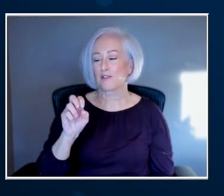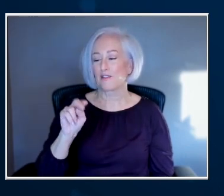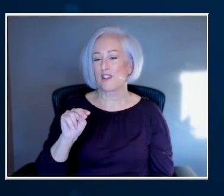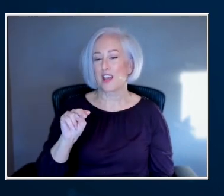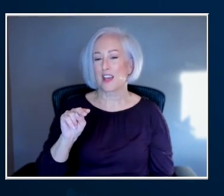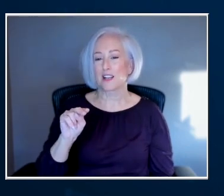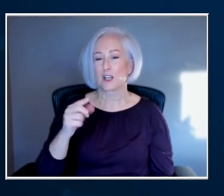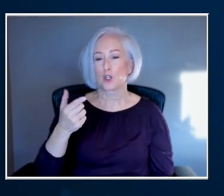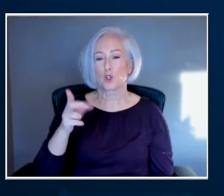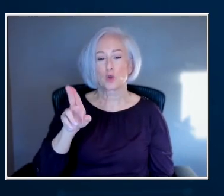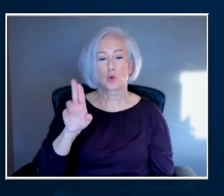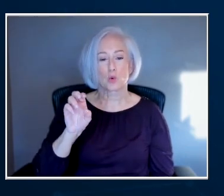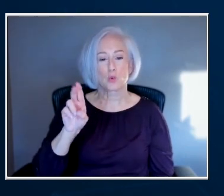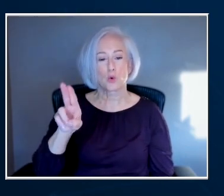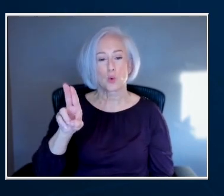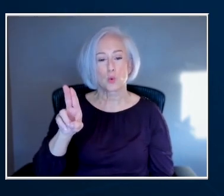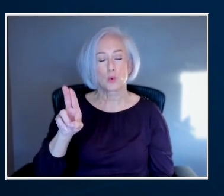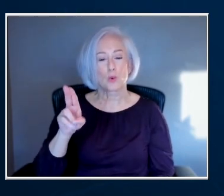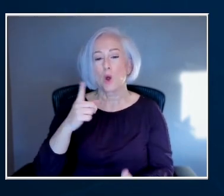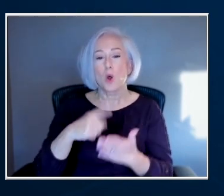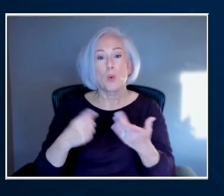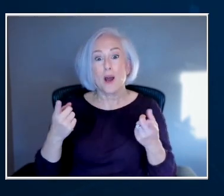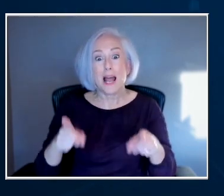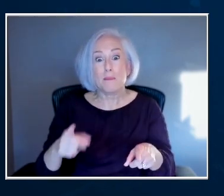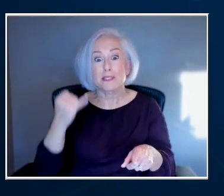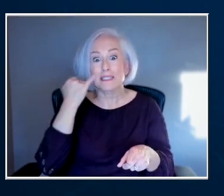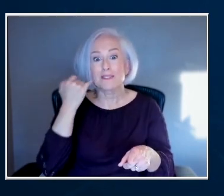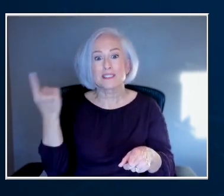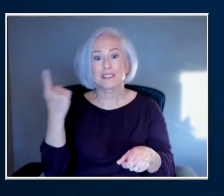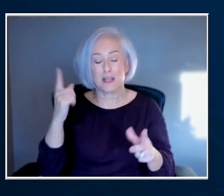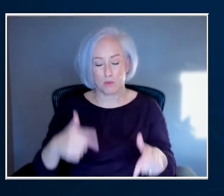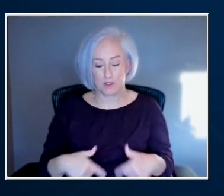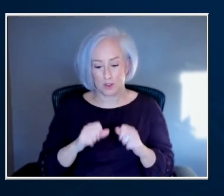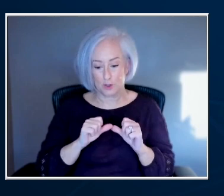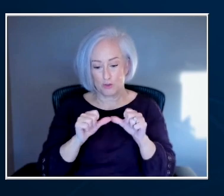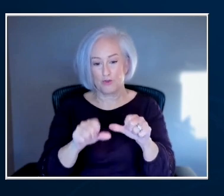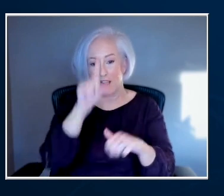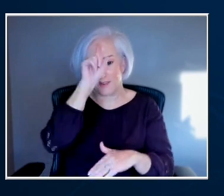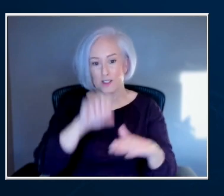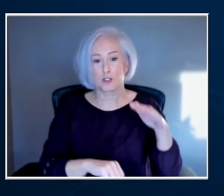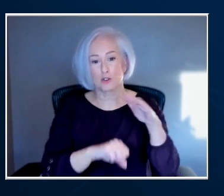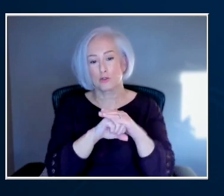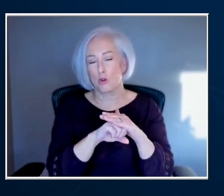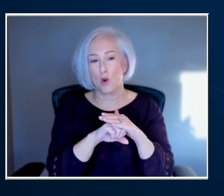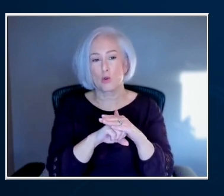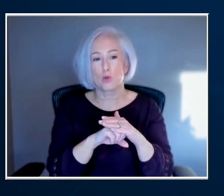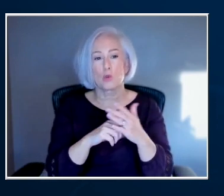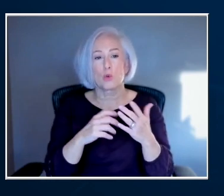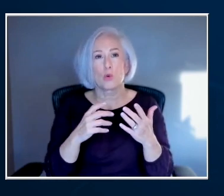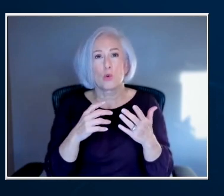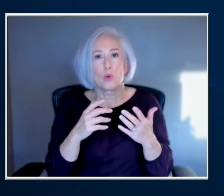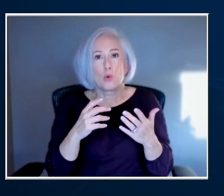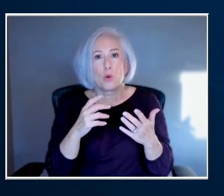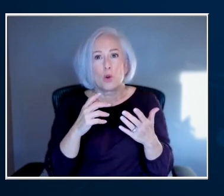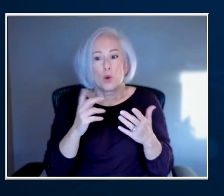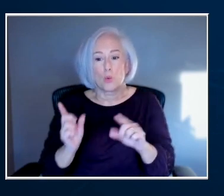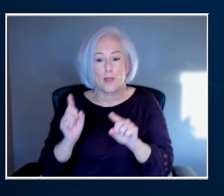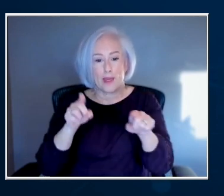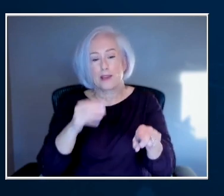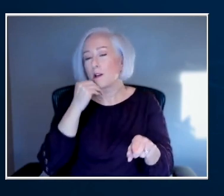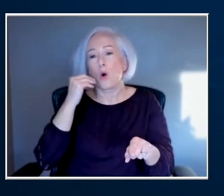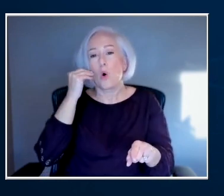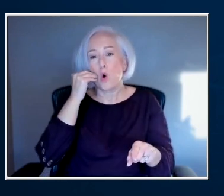survivor, somebody's lucky enough to survive and get back to life, but what happens when they go home and they're not still back to